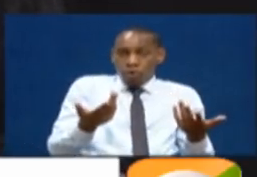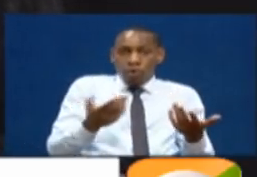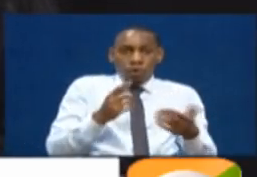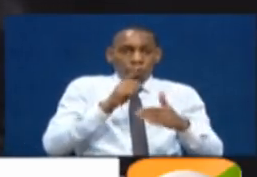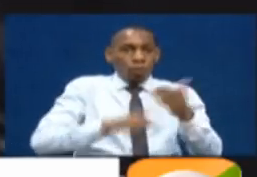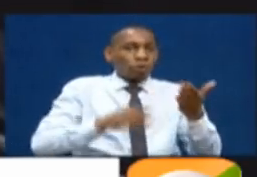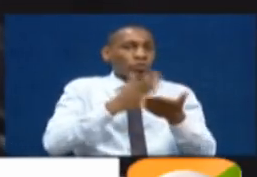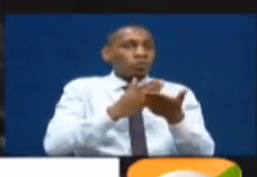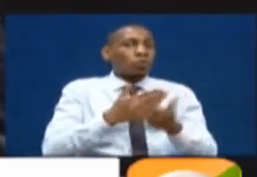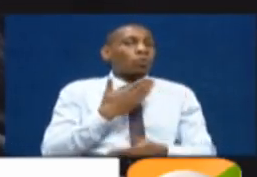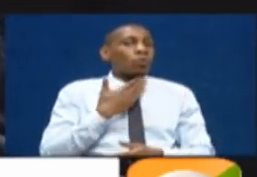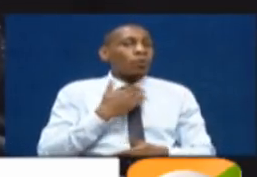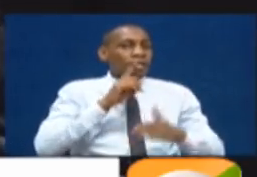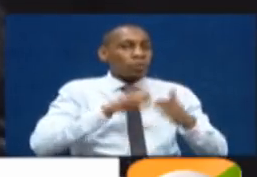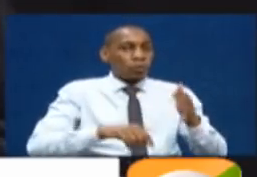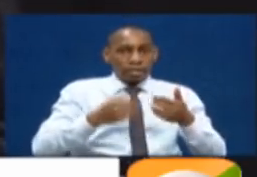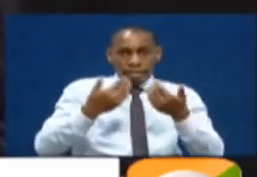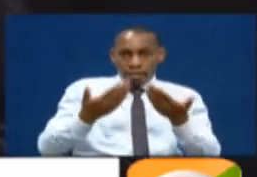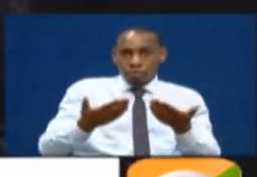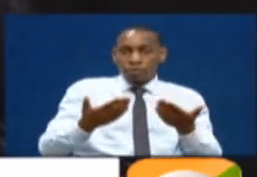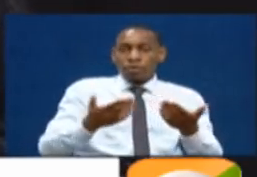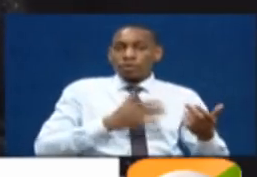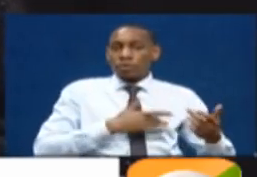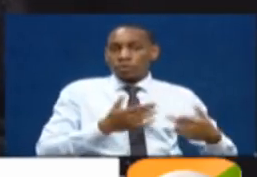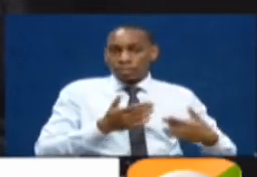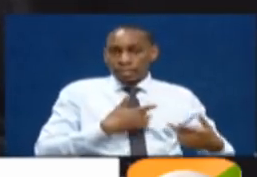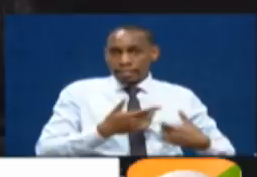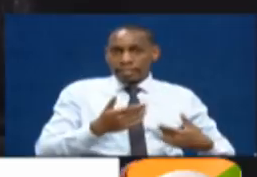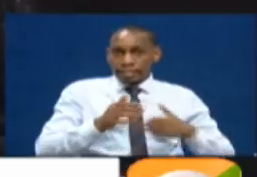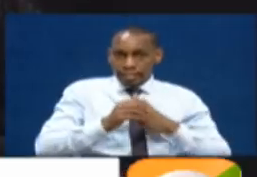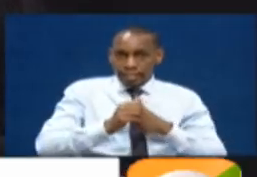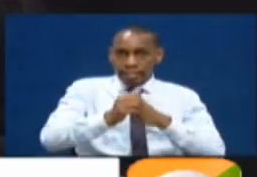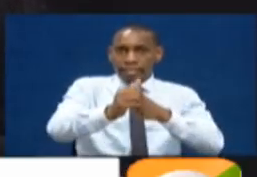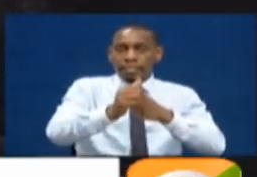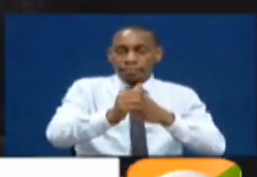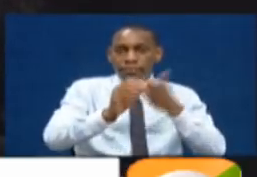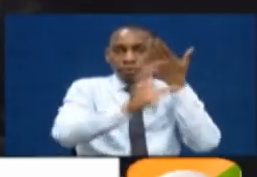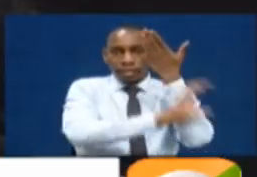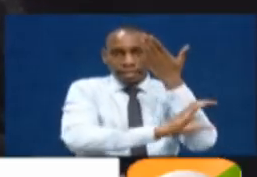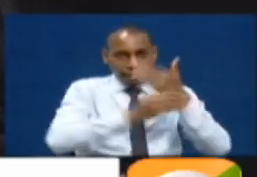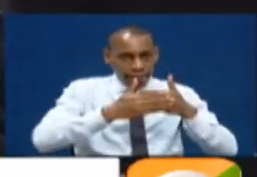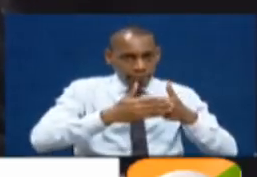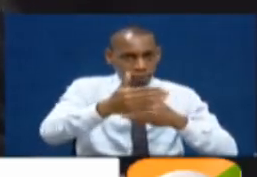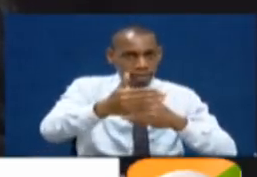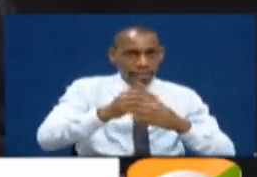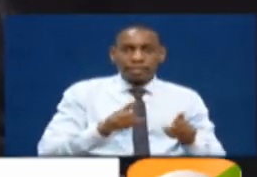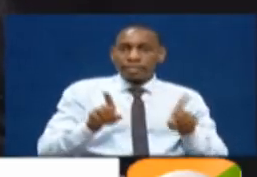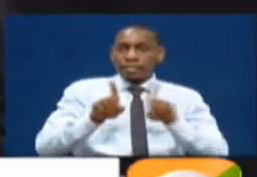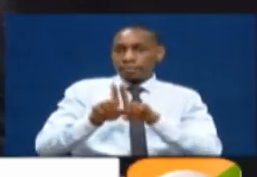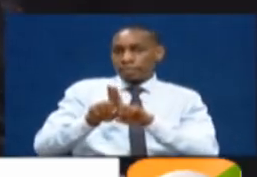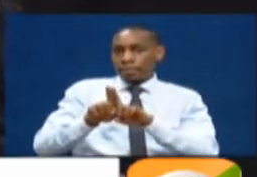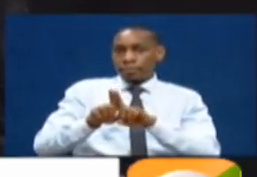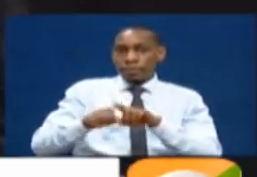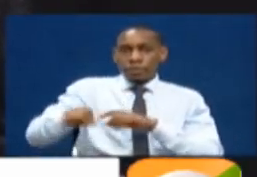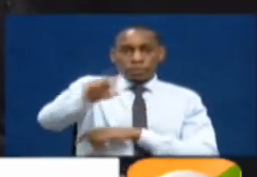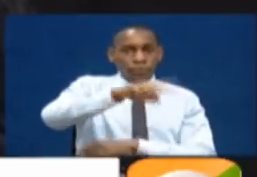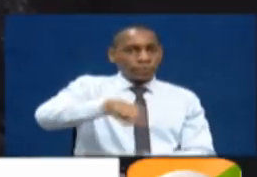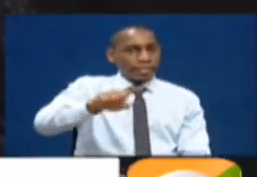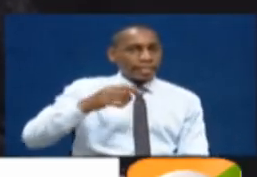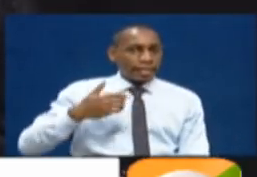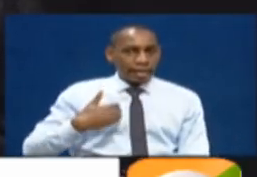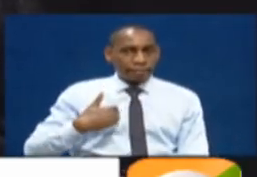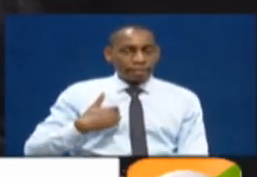really do they want, okay, in terms of churning the leadership of this country forward, in terms of us having